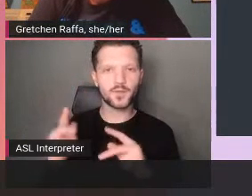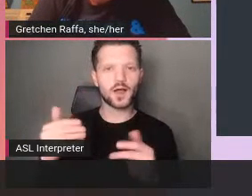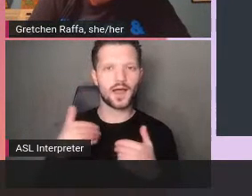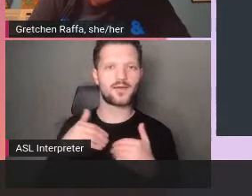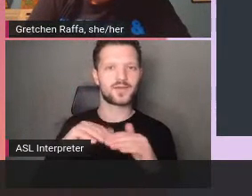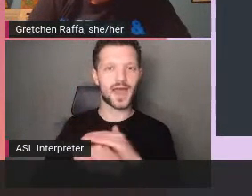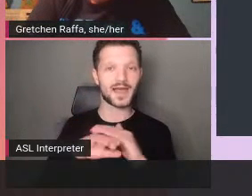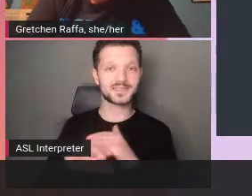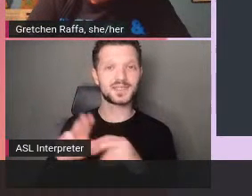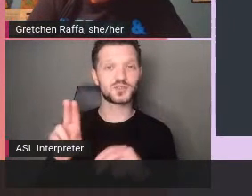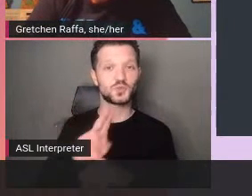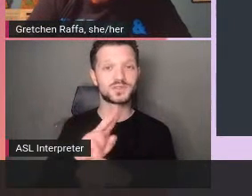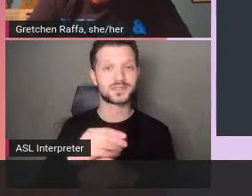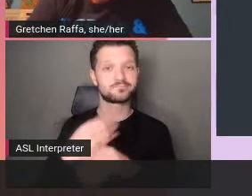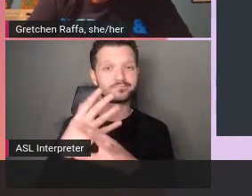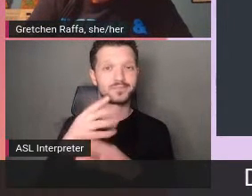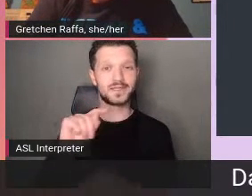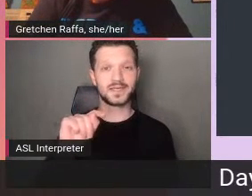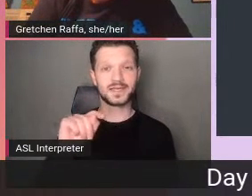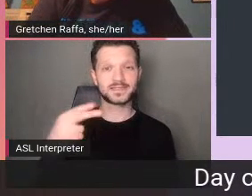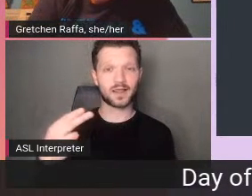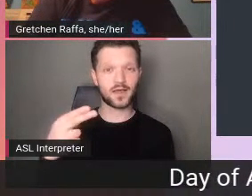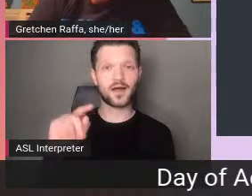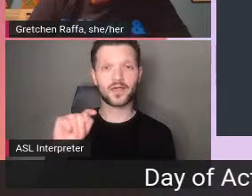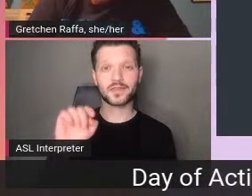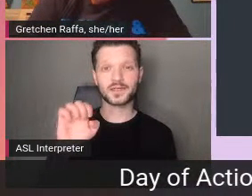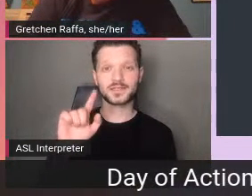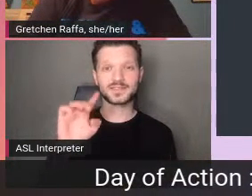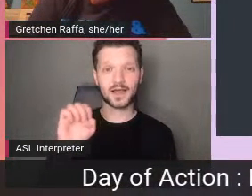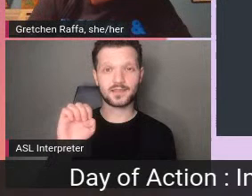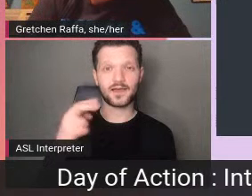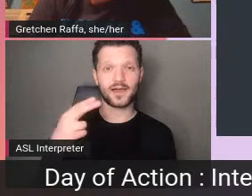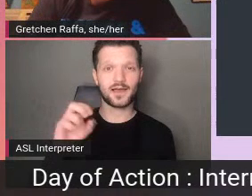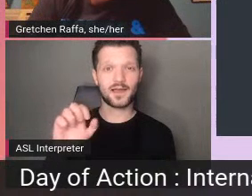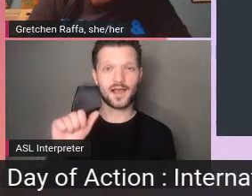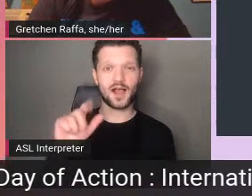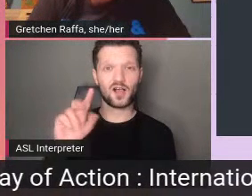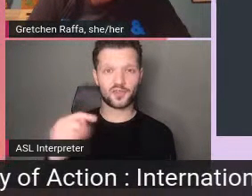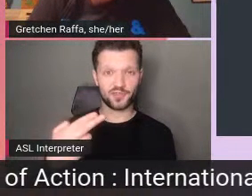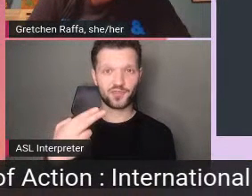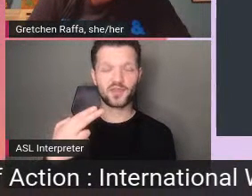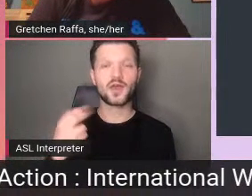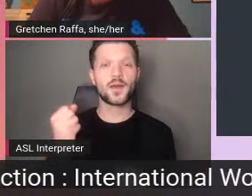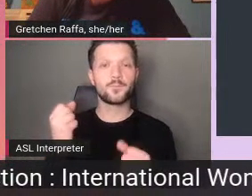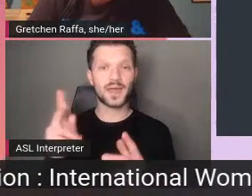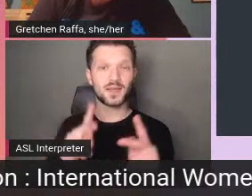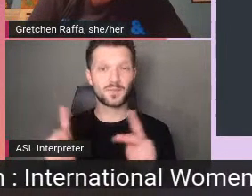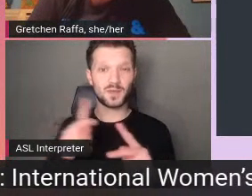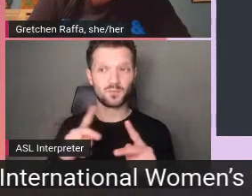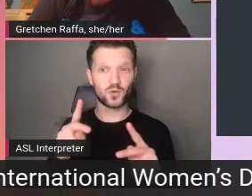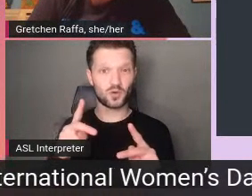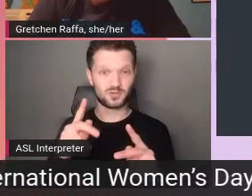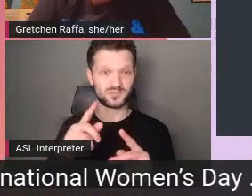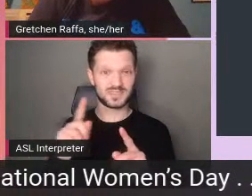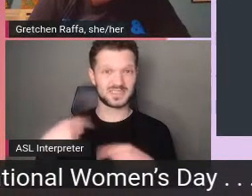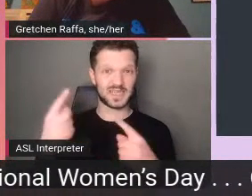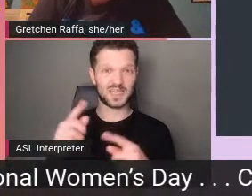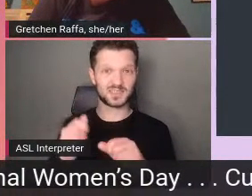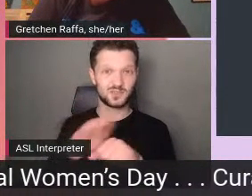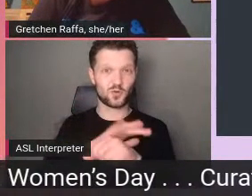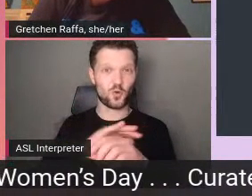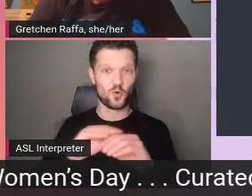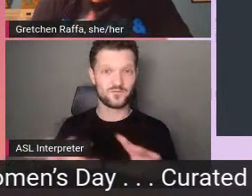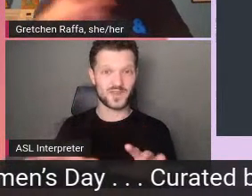through telehealth. A lot of people through this pandemic have been able to access their healthcare through telehealth for the first time